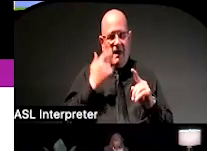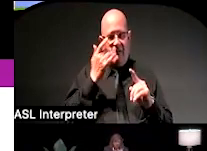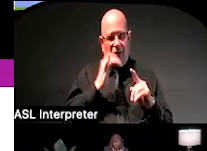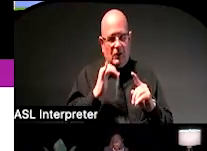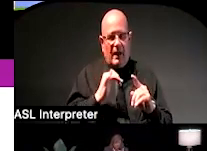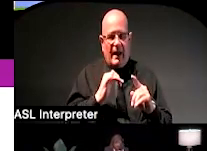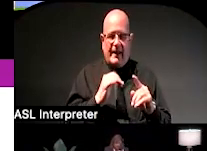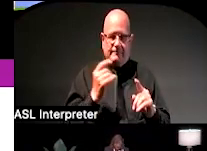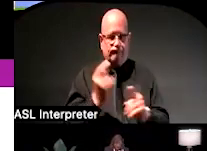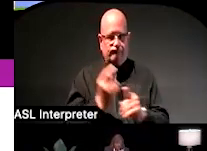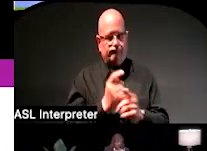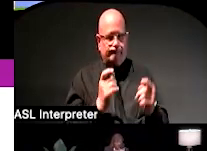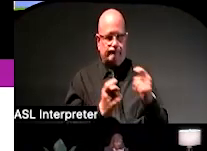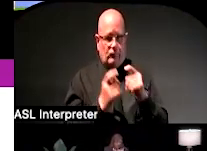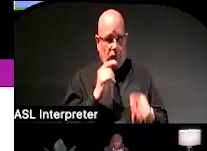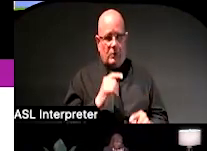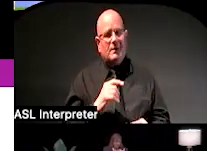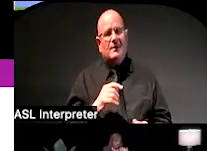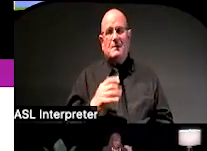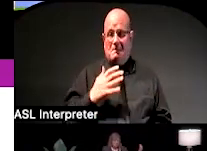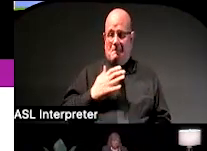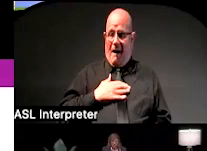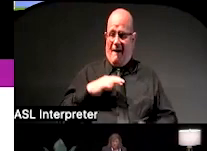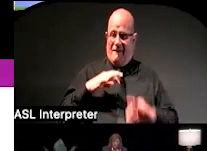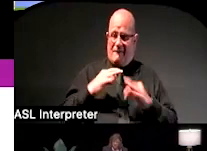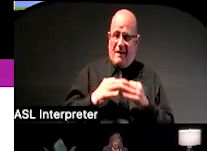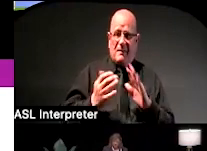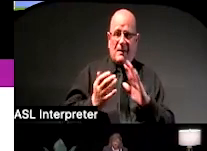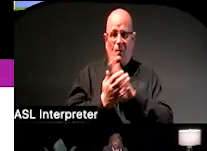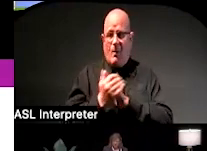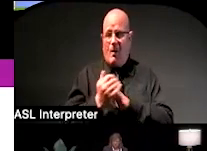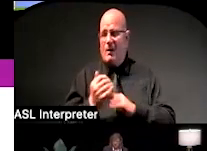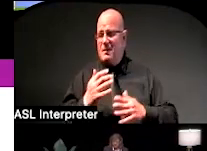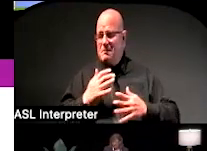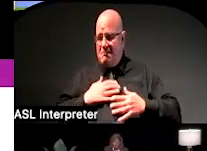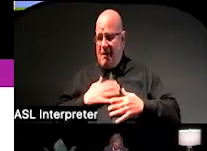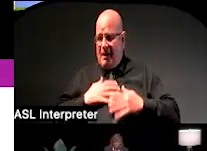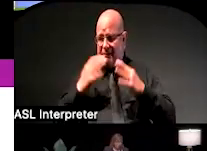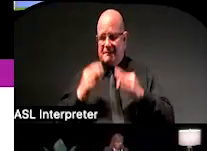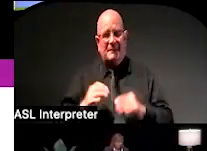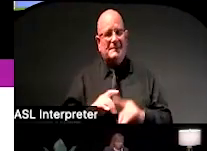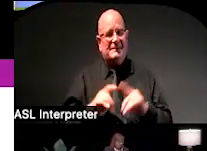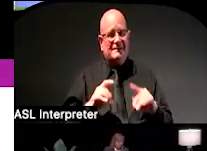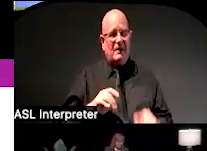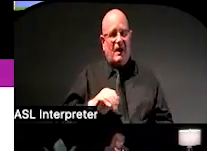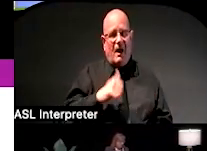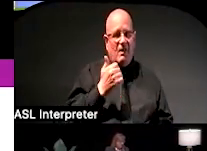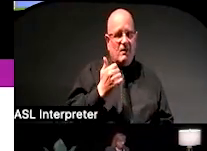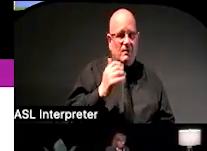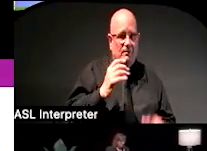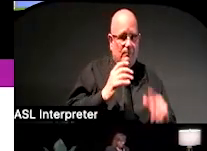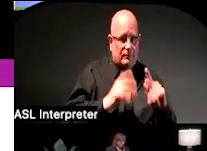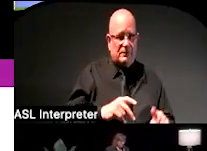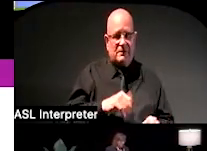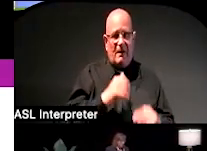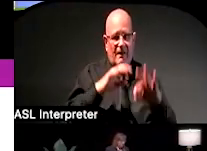What's quality for me and my family may be very different than what's quality for somebody else's family.